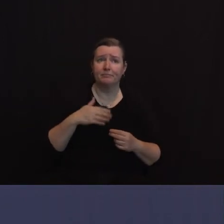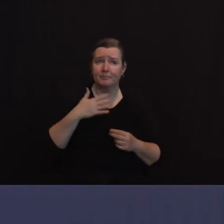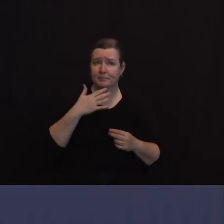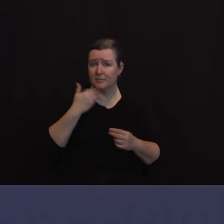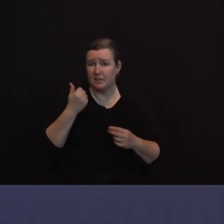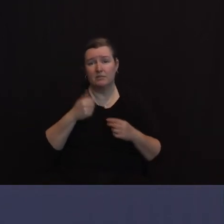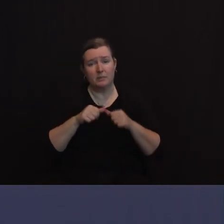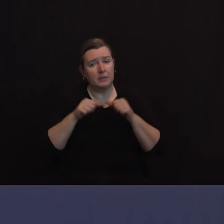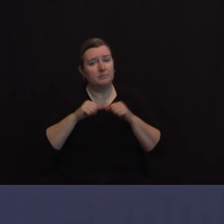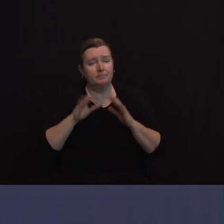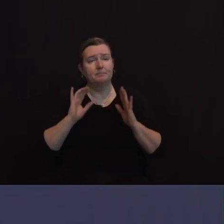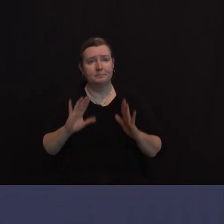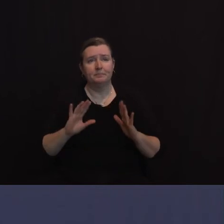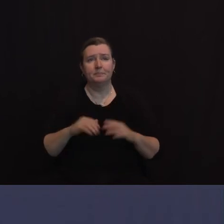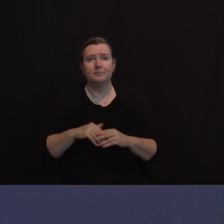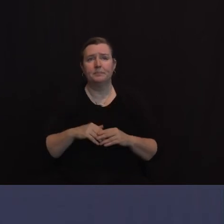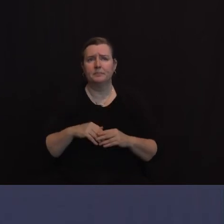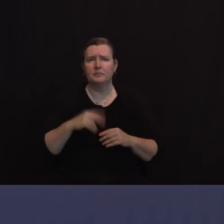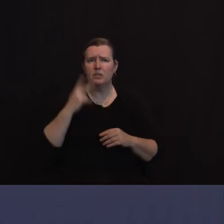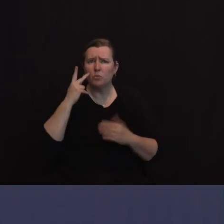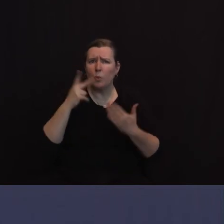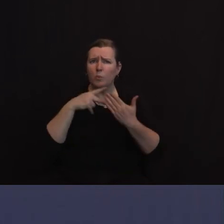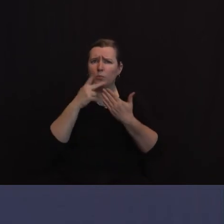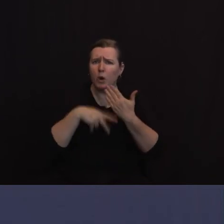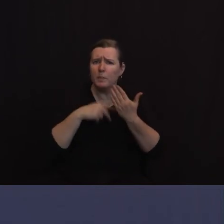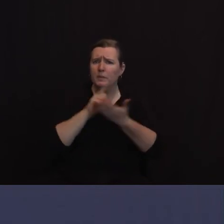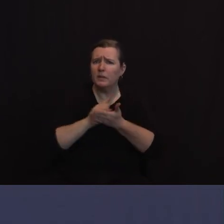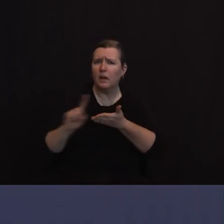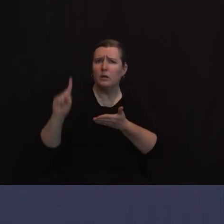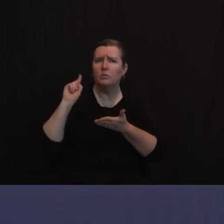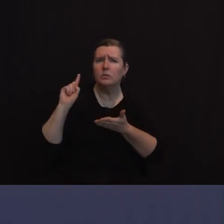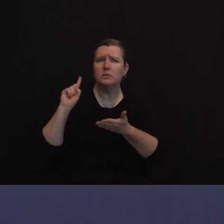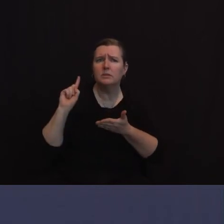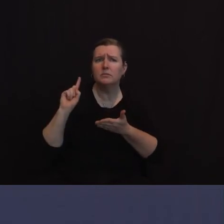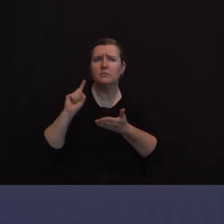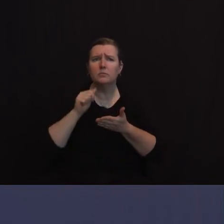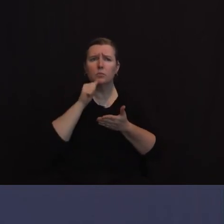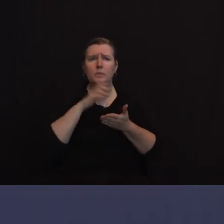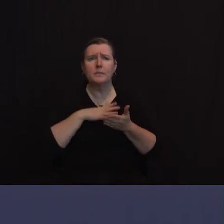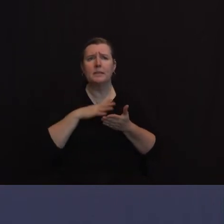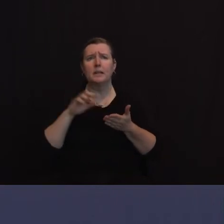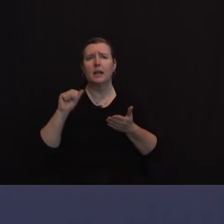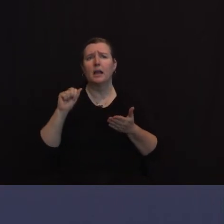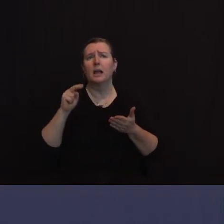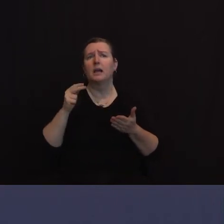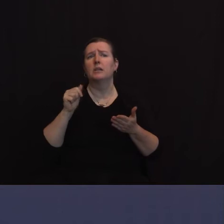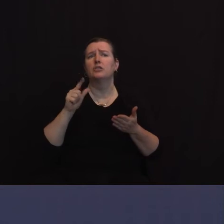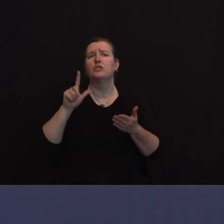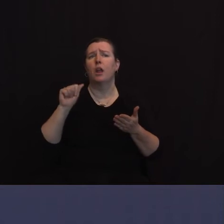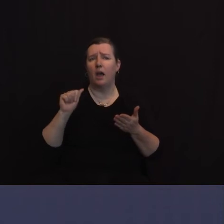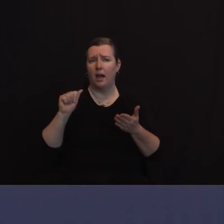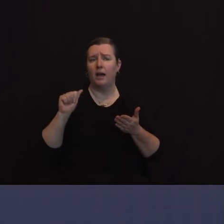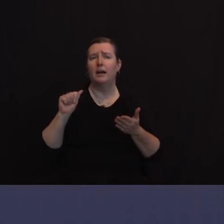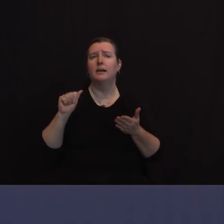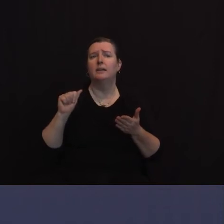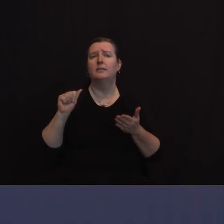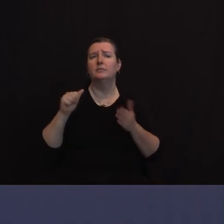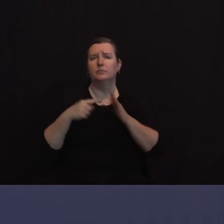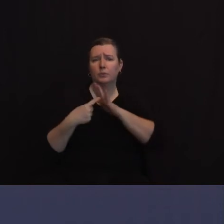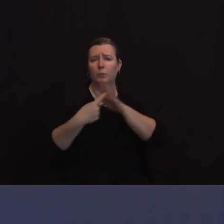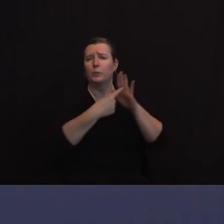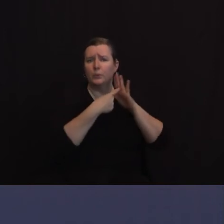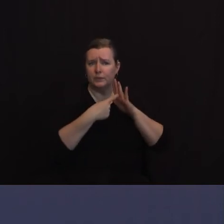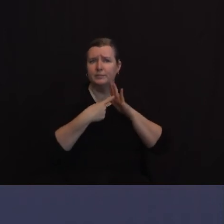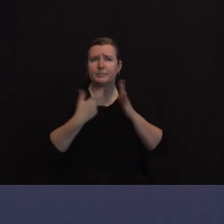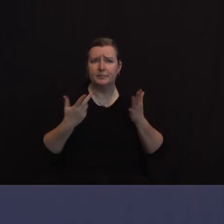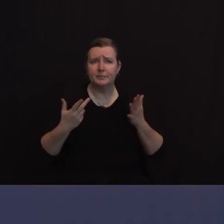that Angelica unveiled last week, with what Brian and Diana are talking about today, with what